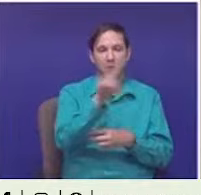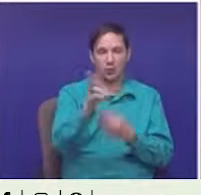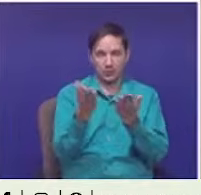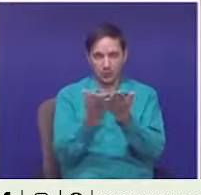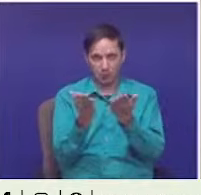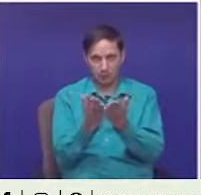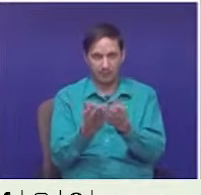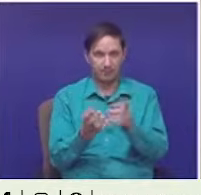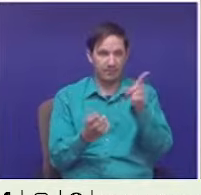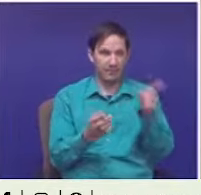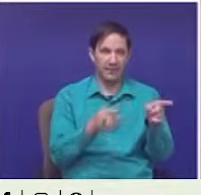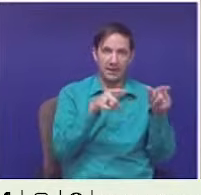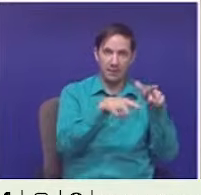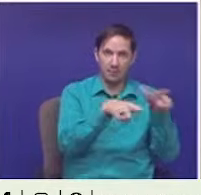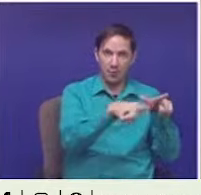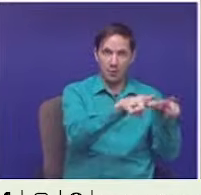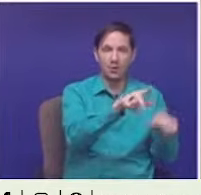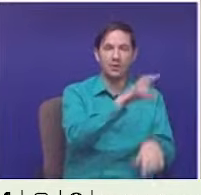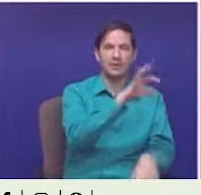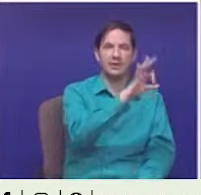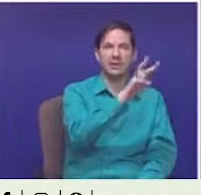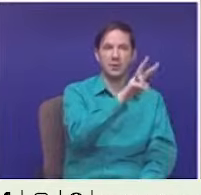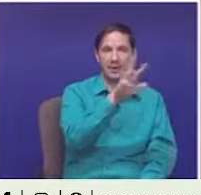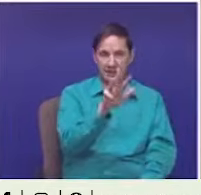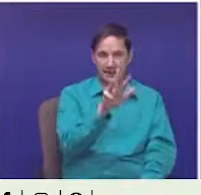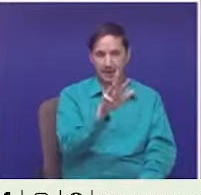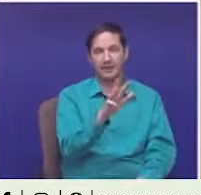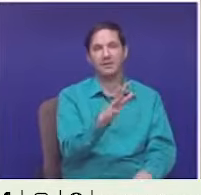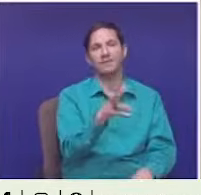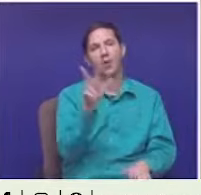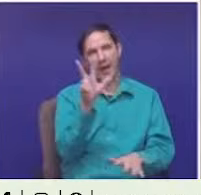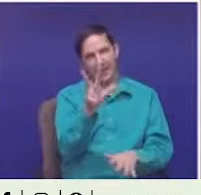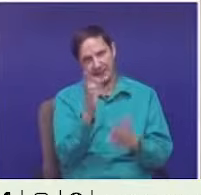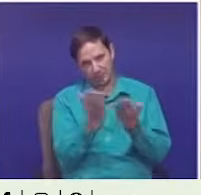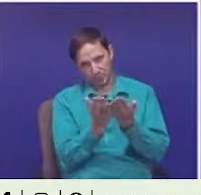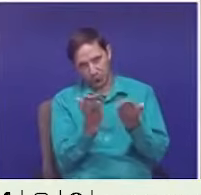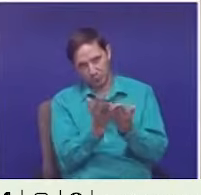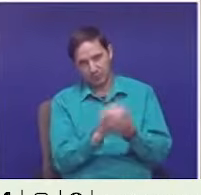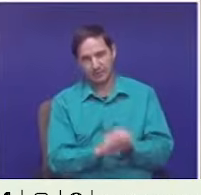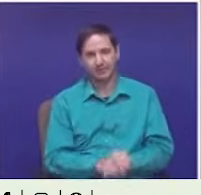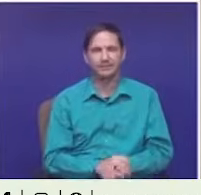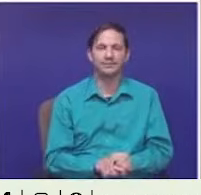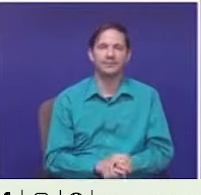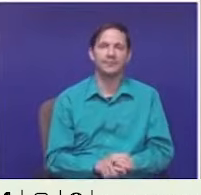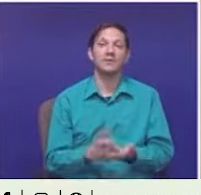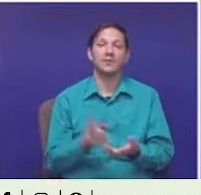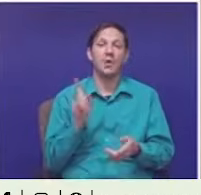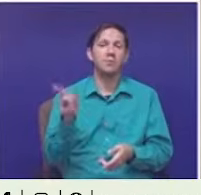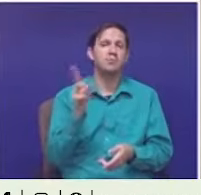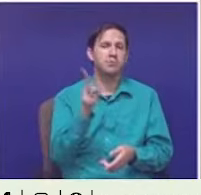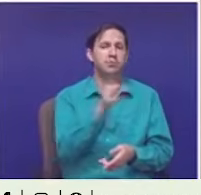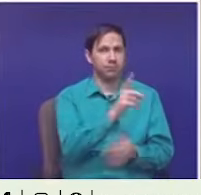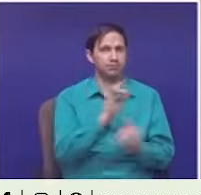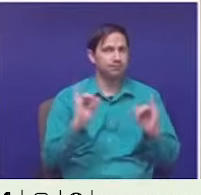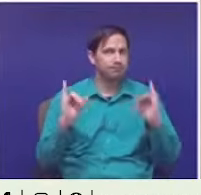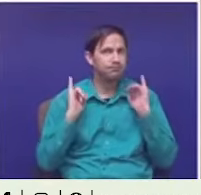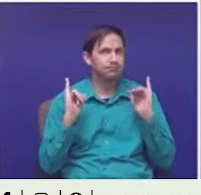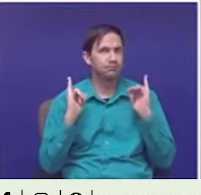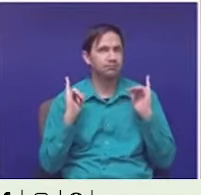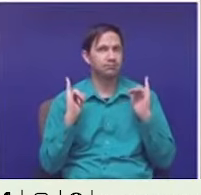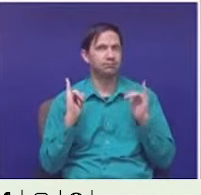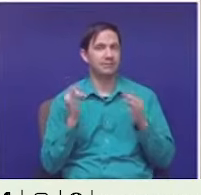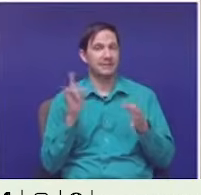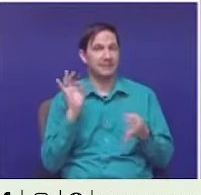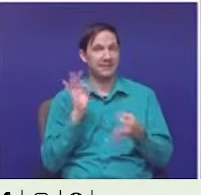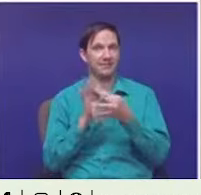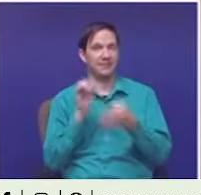schools, and in Limpopo, 329 learners across 8 schools. Chairperson, these figures are serious, especially in the